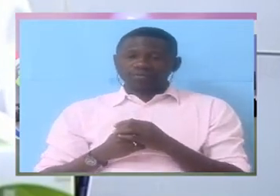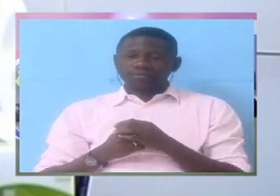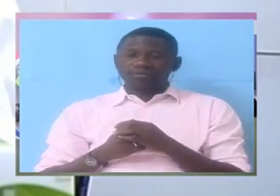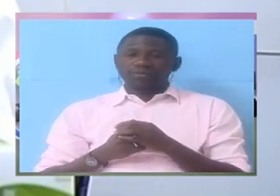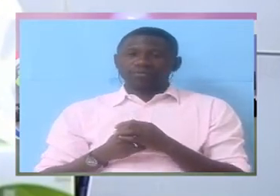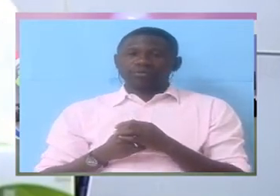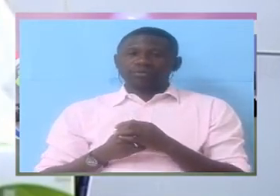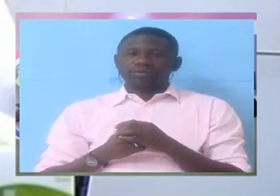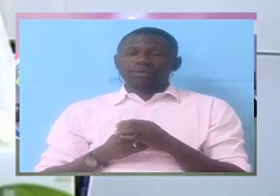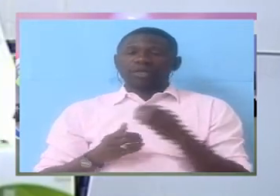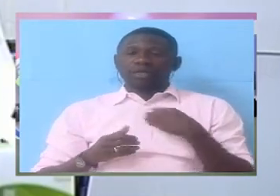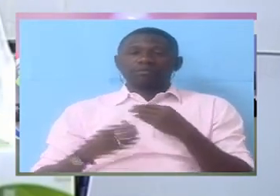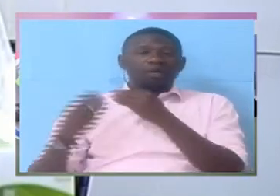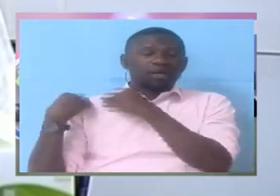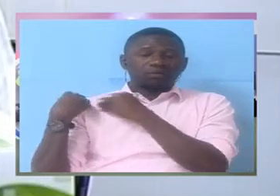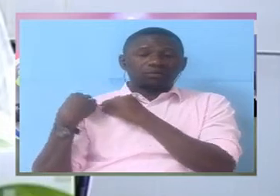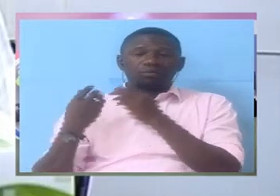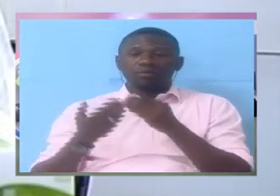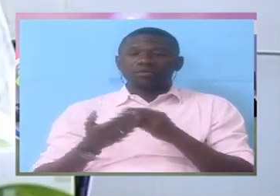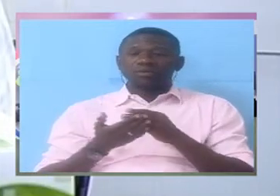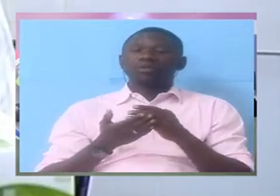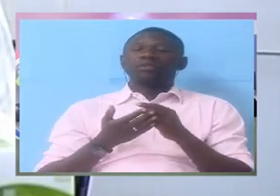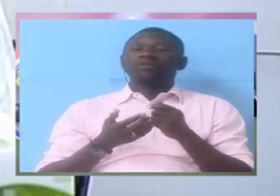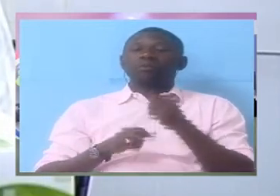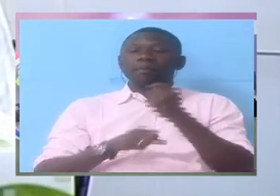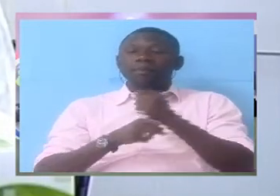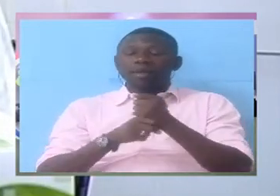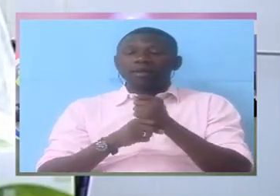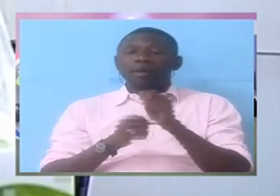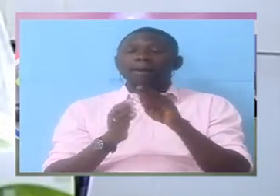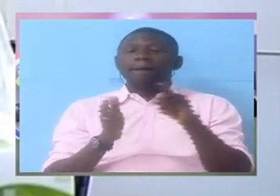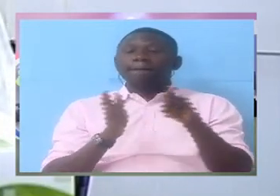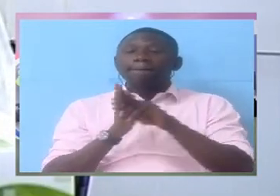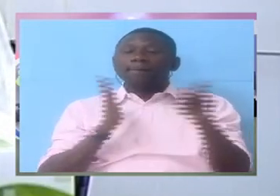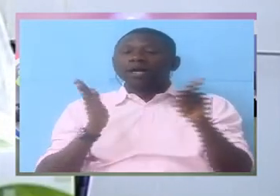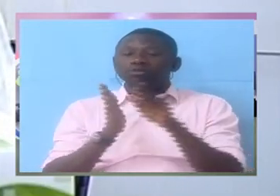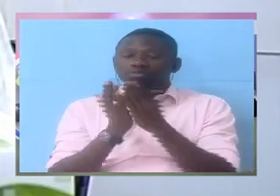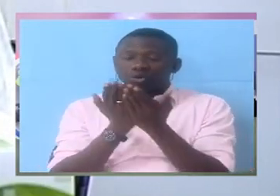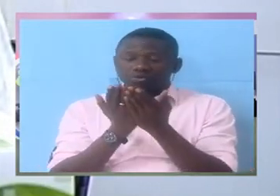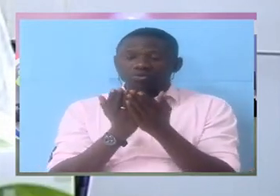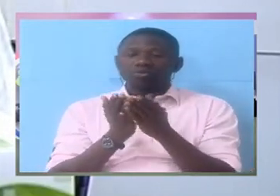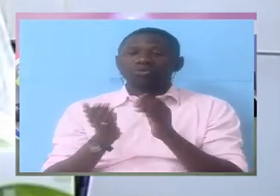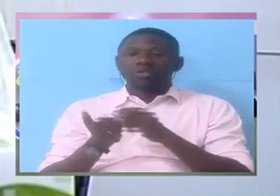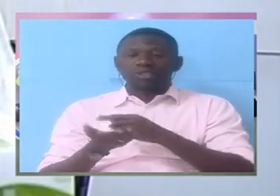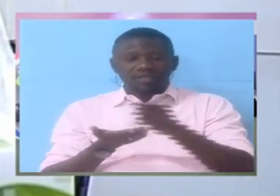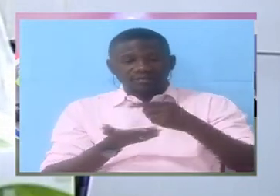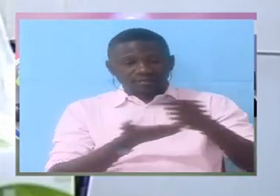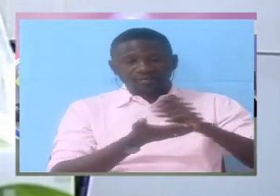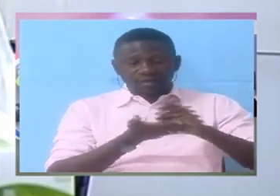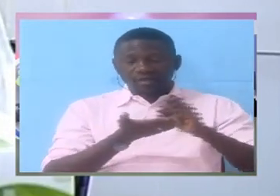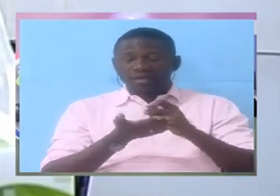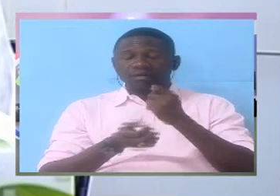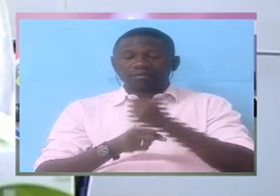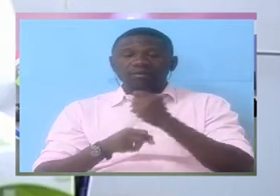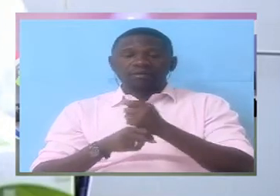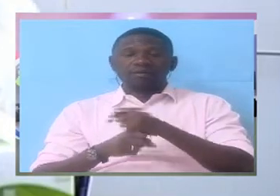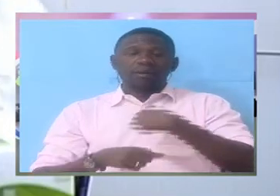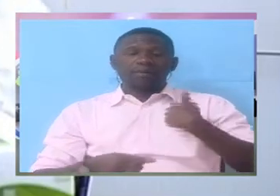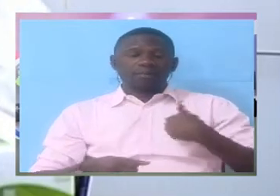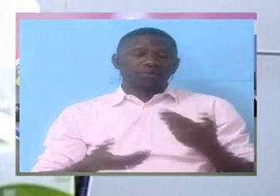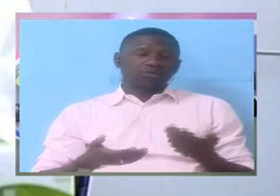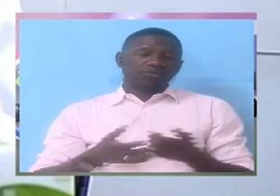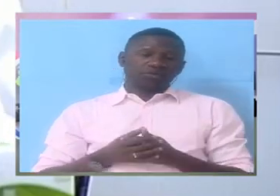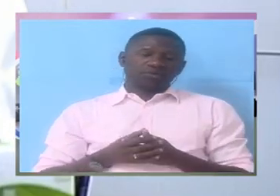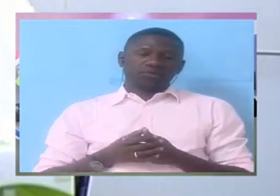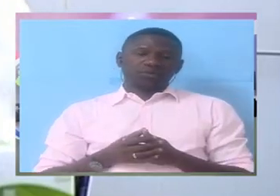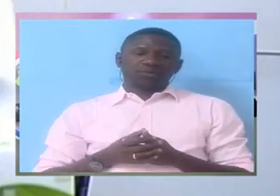authority of passports. O nsi nyin do kota me yalon ko leka passport lu di. Because that